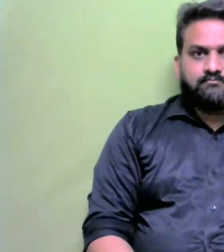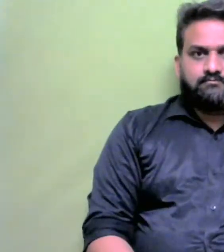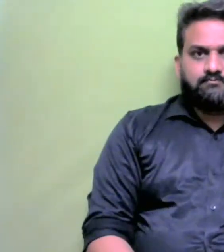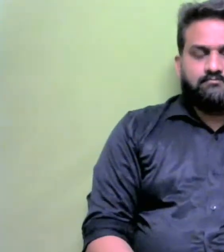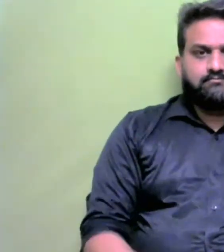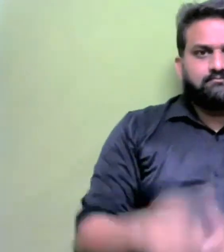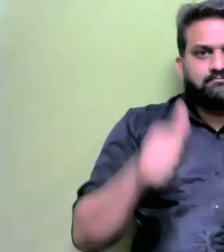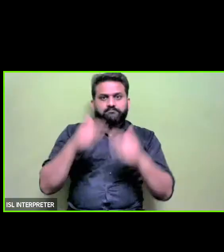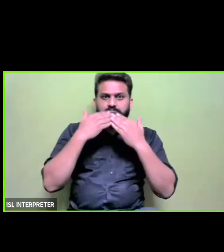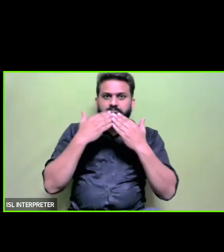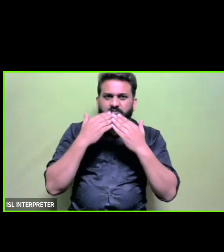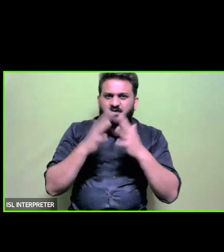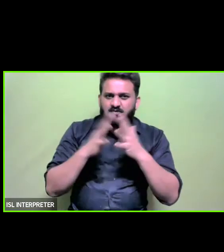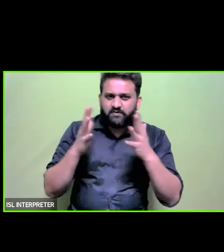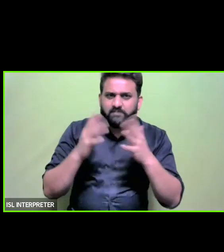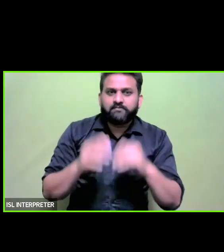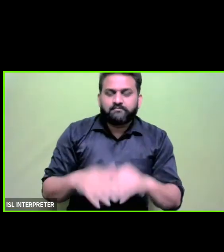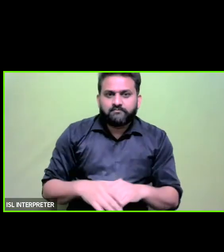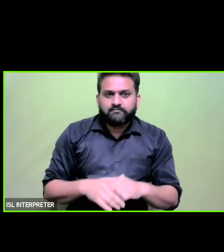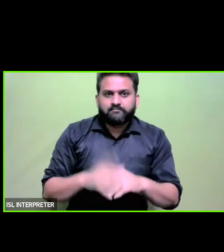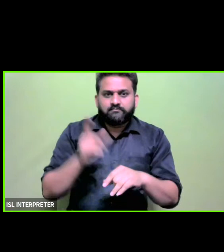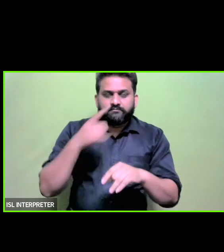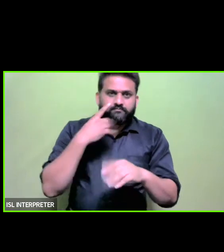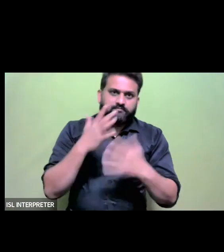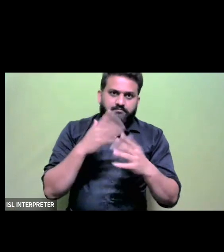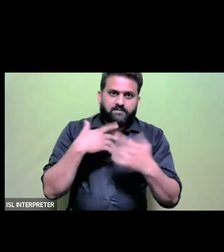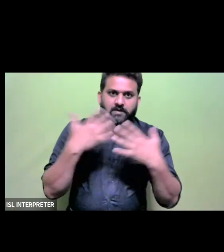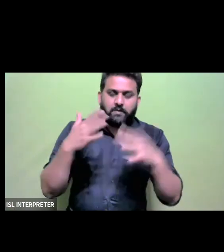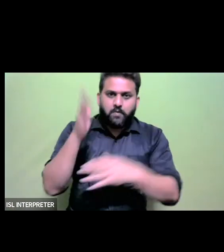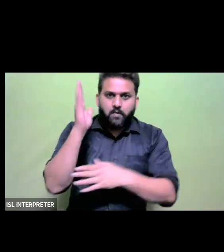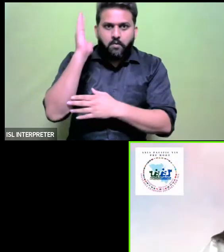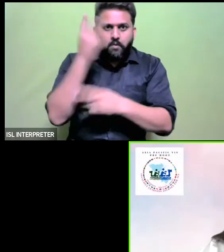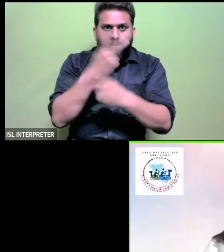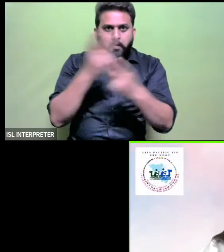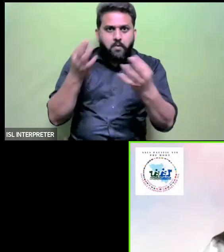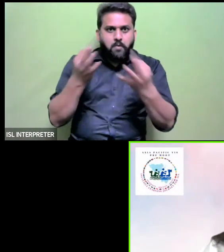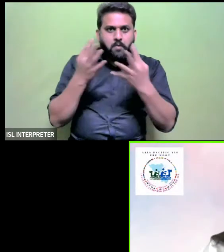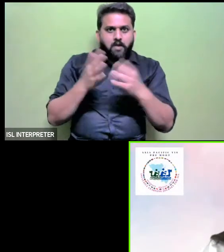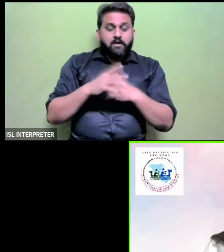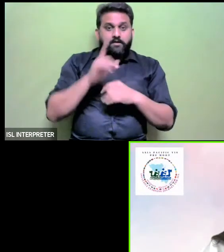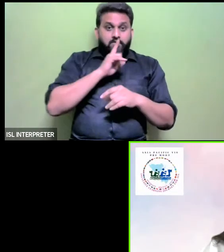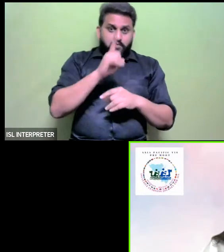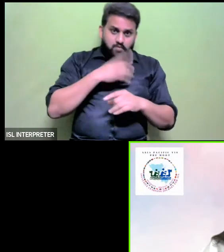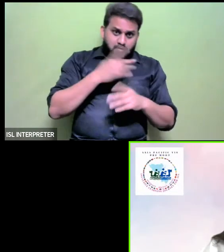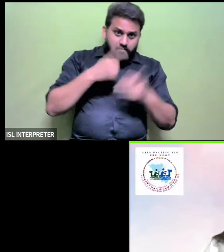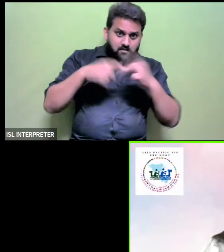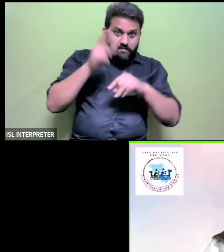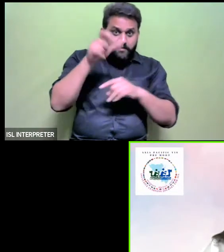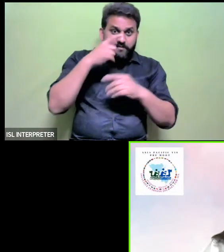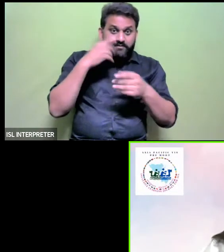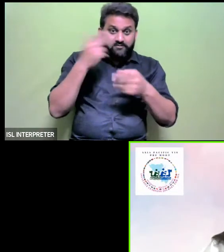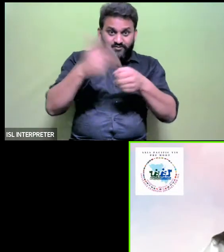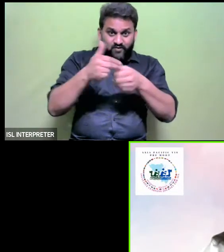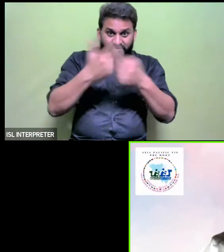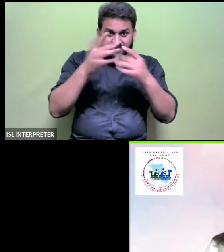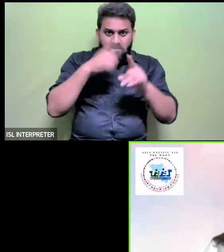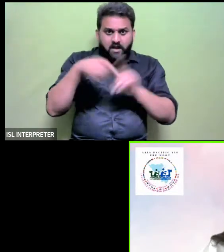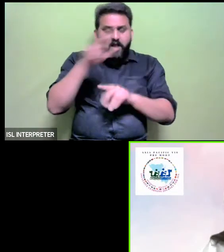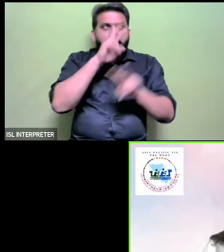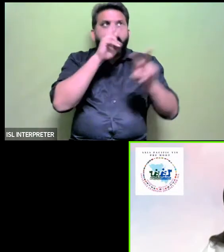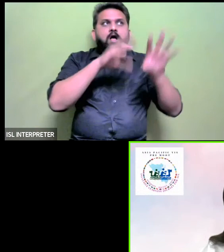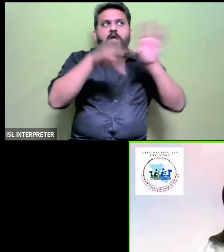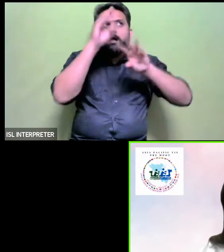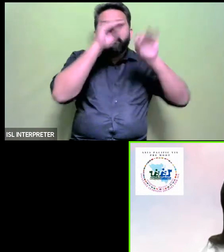Right, sir. Thank you so much for your wonderful presentation. I'm sure everybody who's present here must have learned a lot from